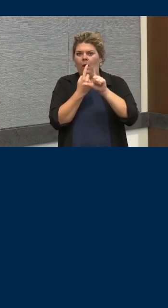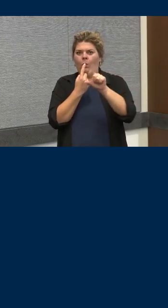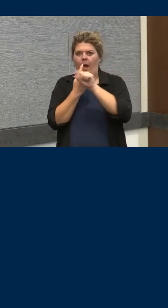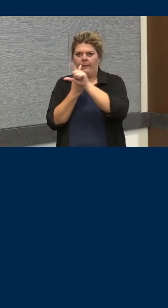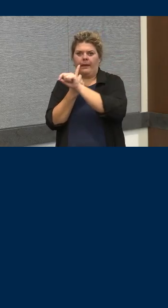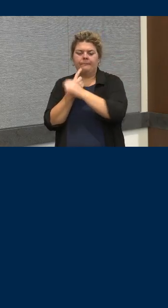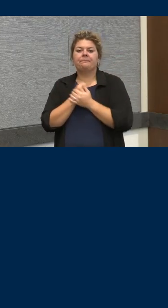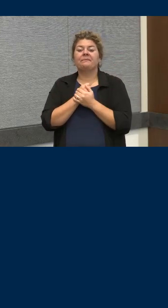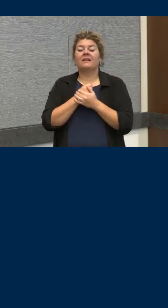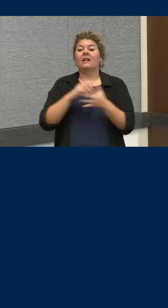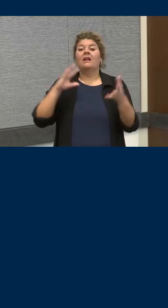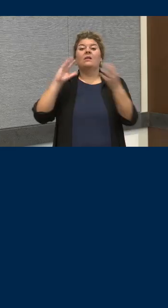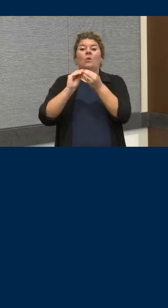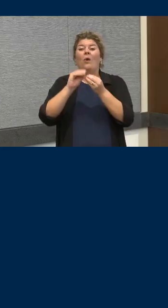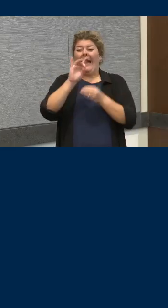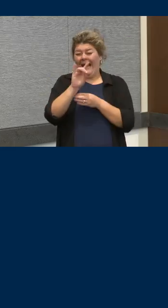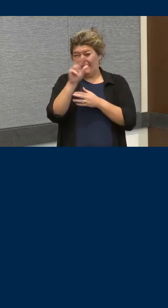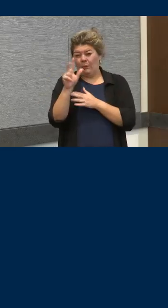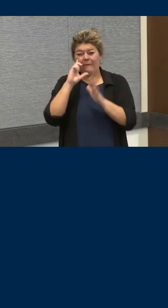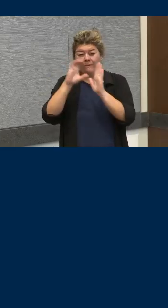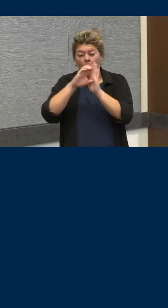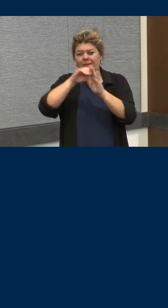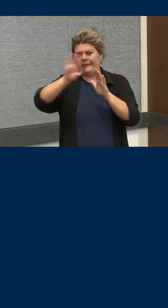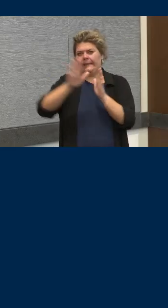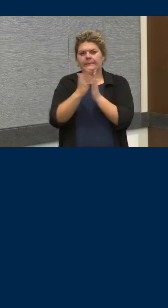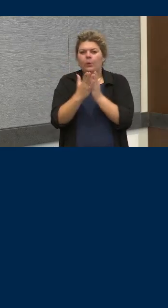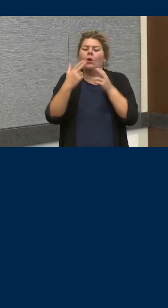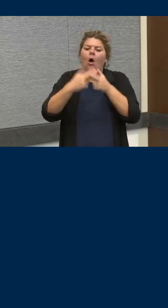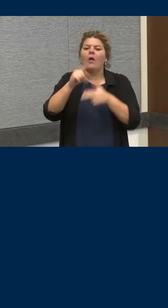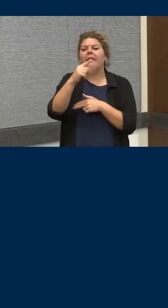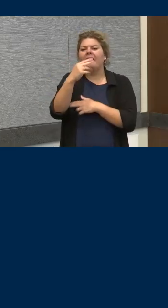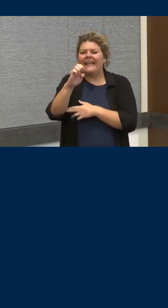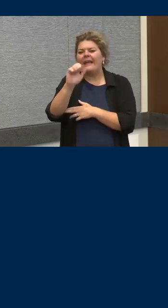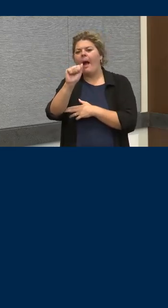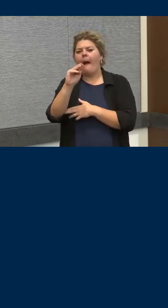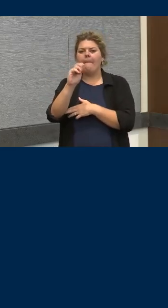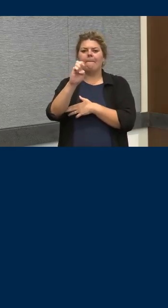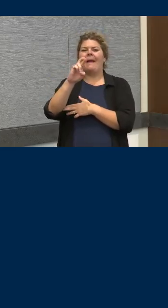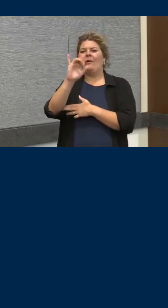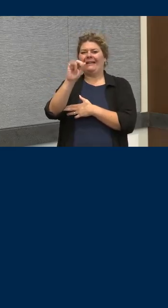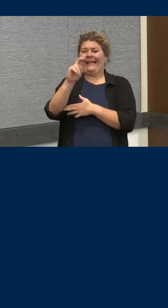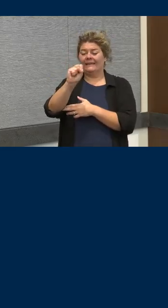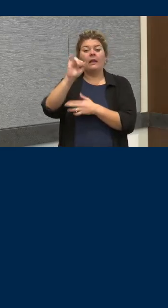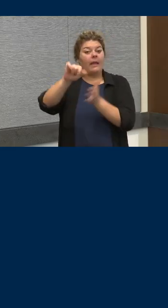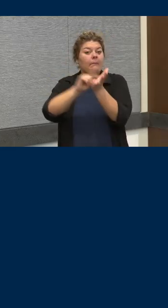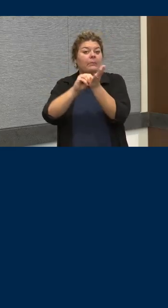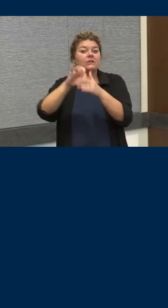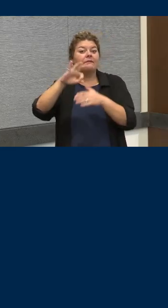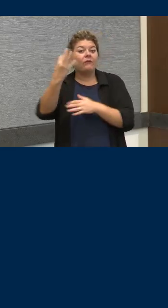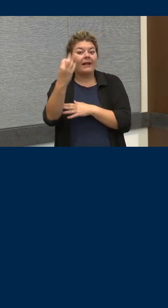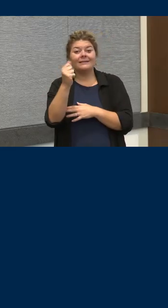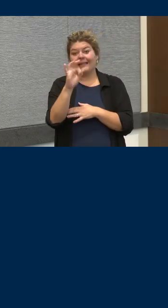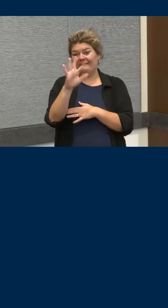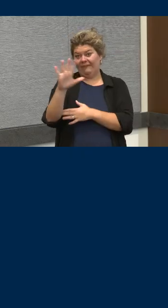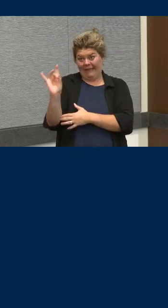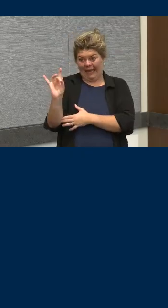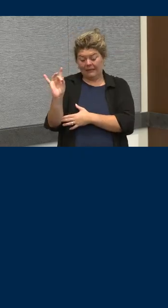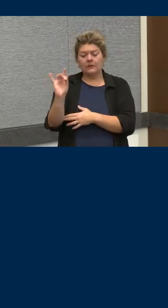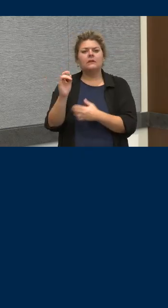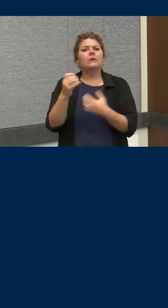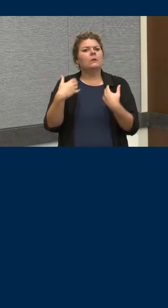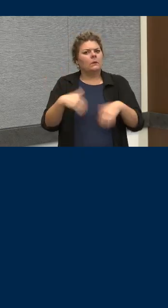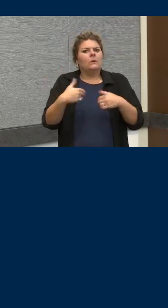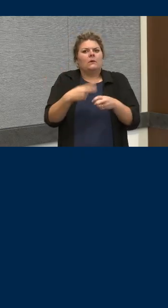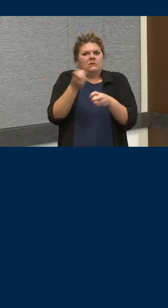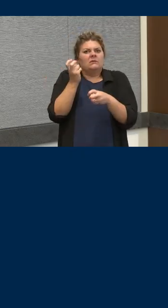83 in all for his book, The Americans. It was published in France in 1958. With some